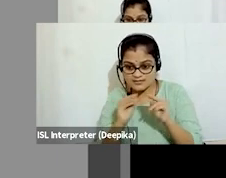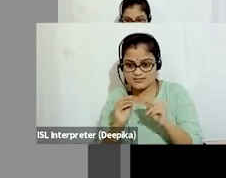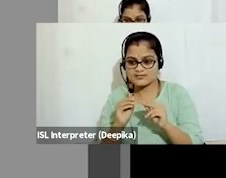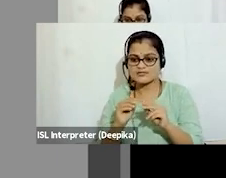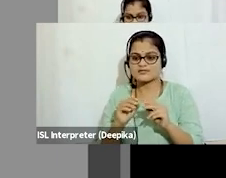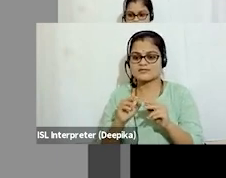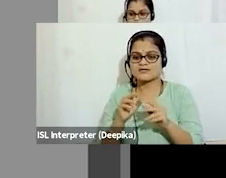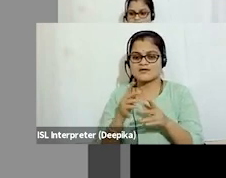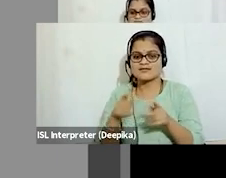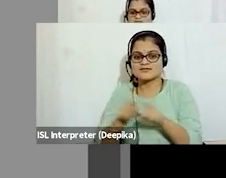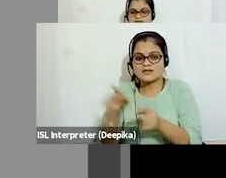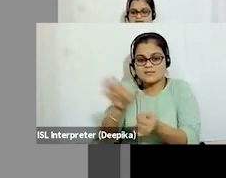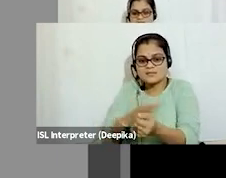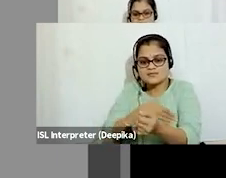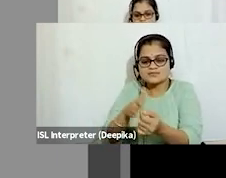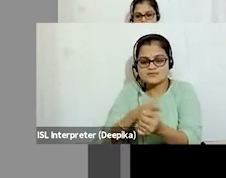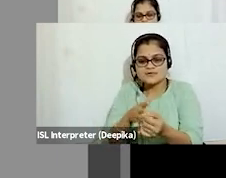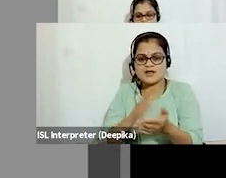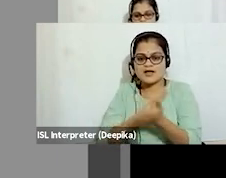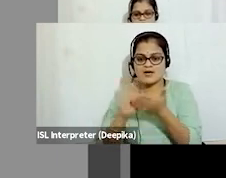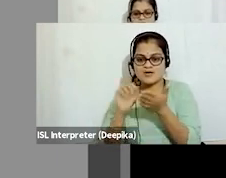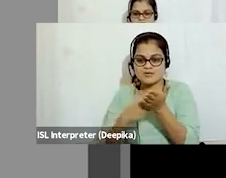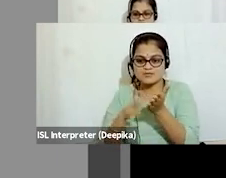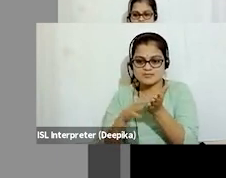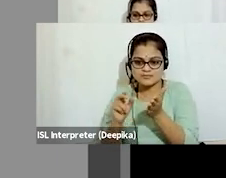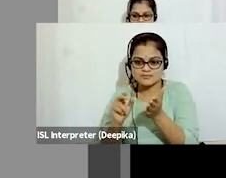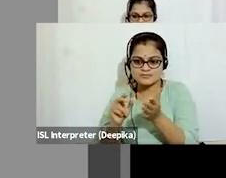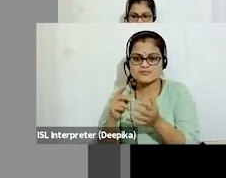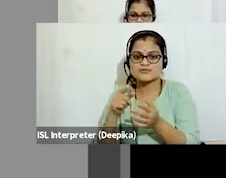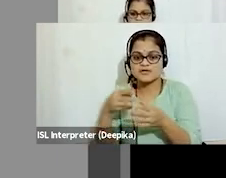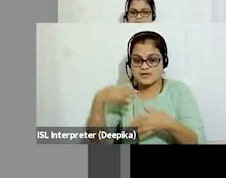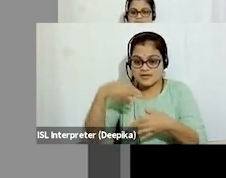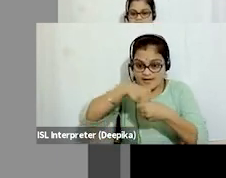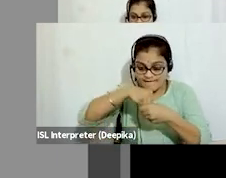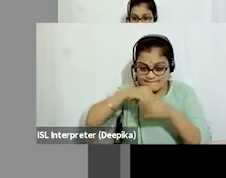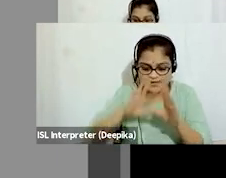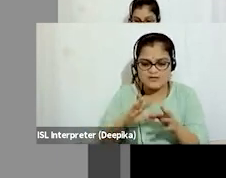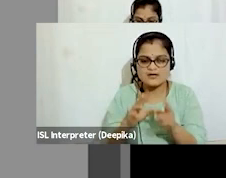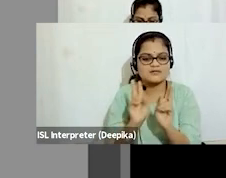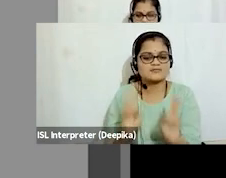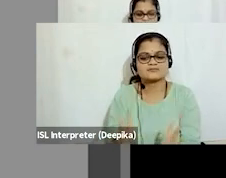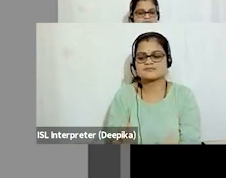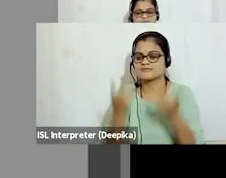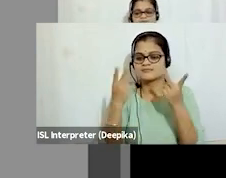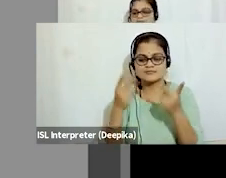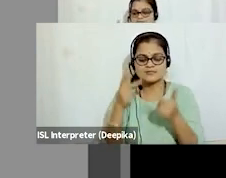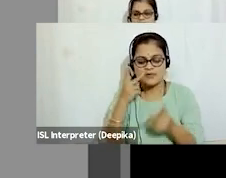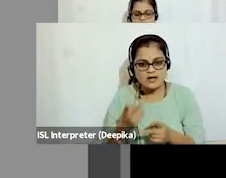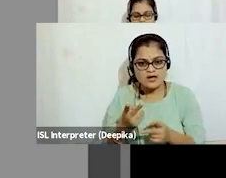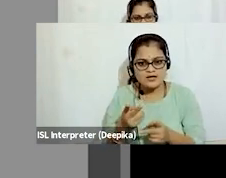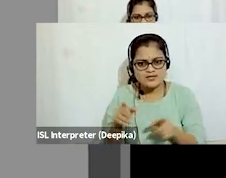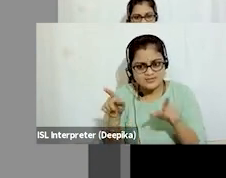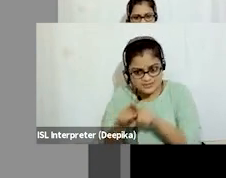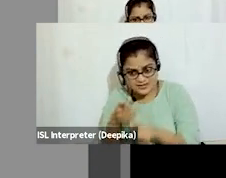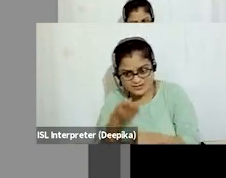notation and musical context. Once you put a harmony behind it, suddenly it gives like a totally different point of view, because suddenly, oh, the same